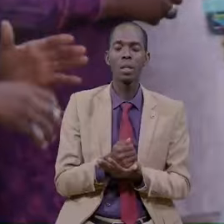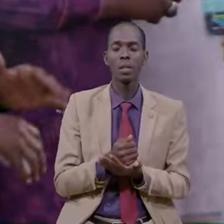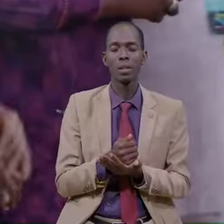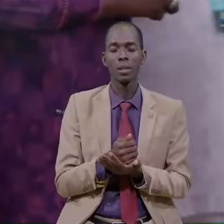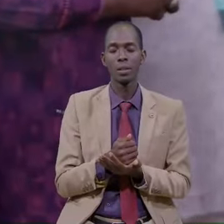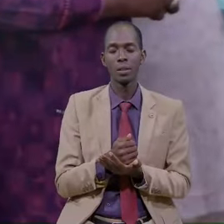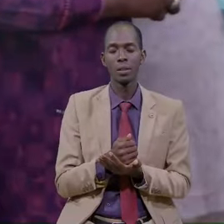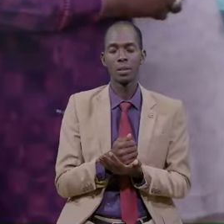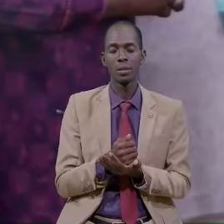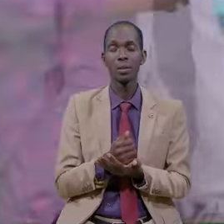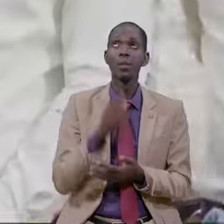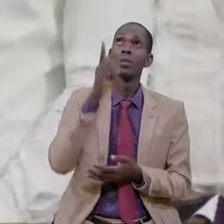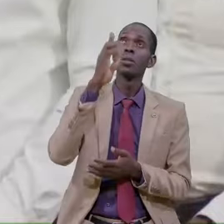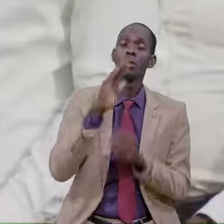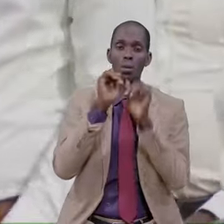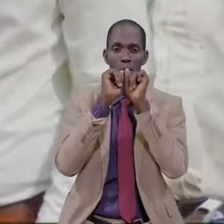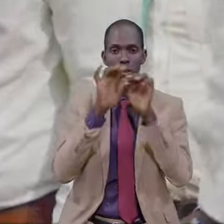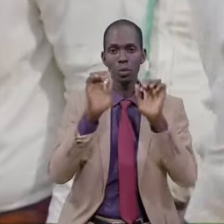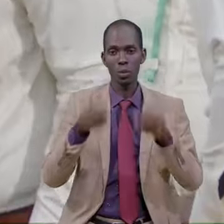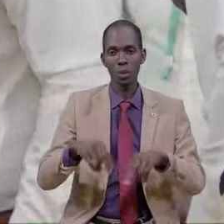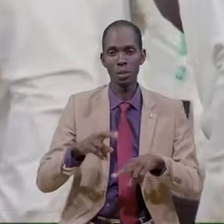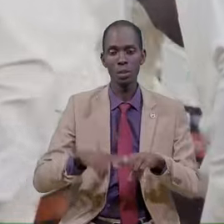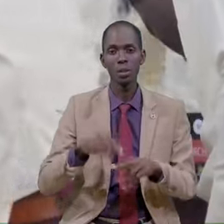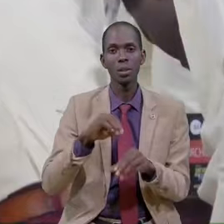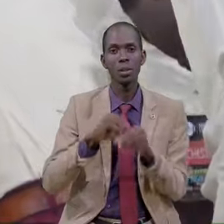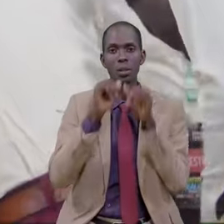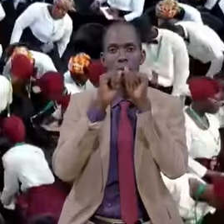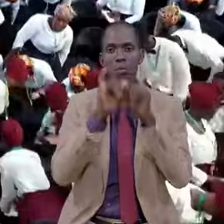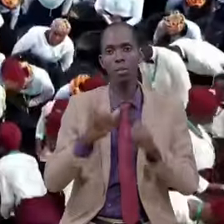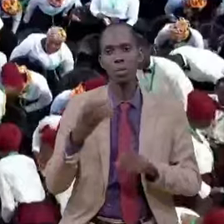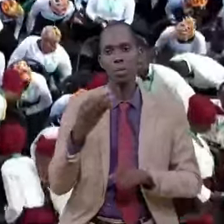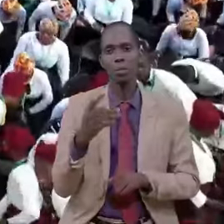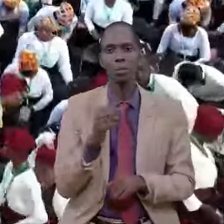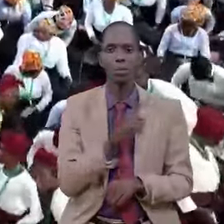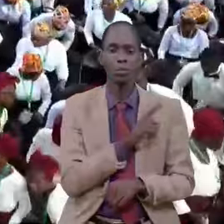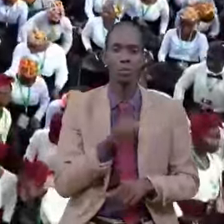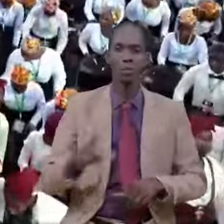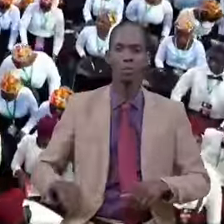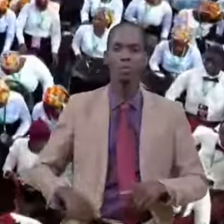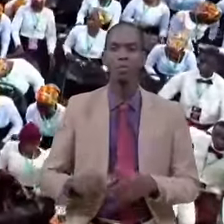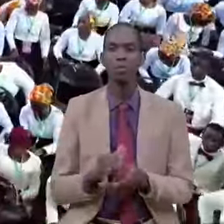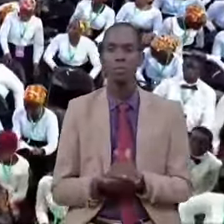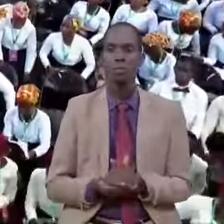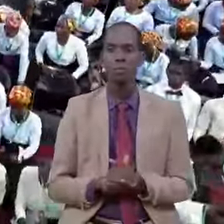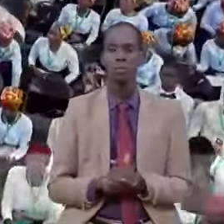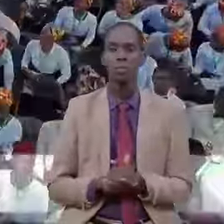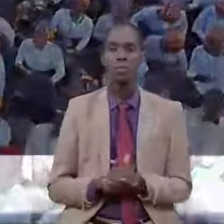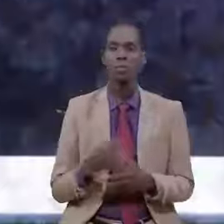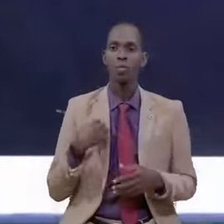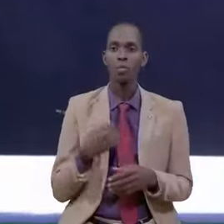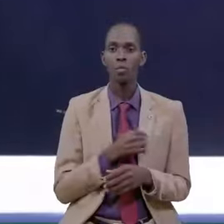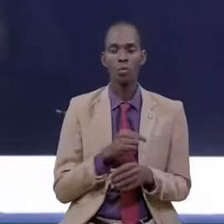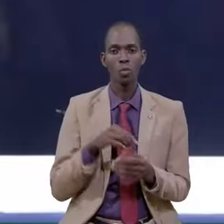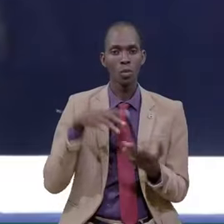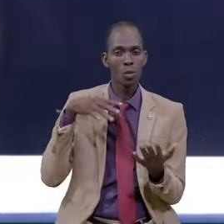pray God bless you you can see down the blessing of the Lord we're looking at